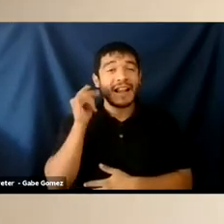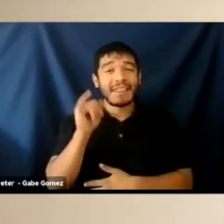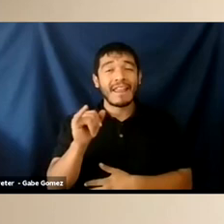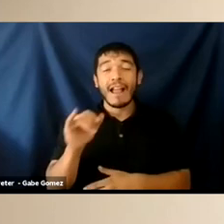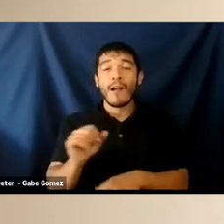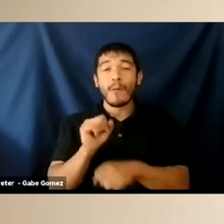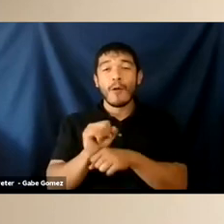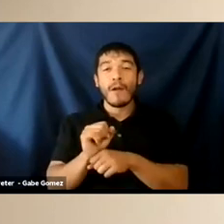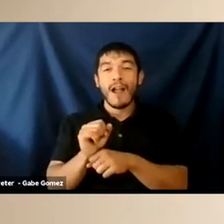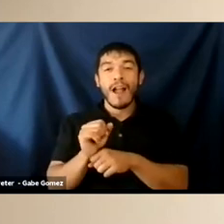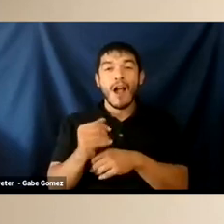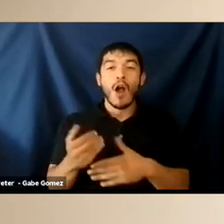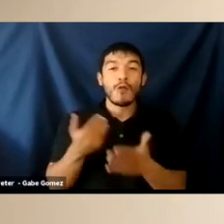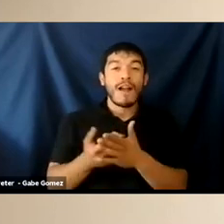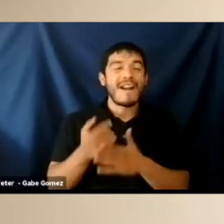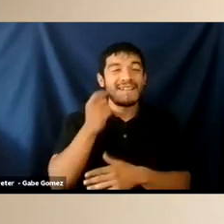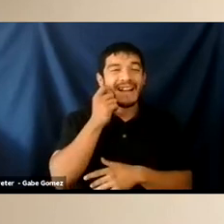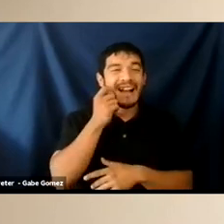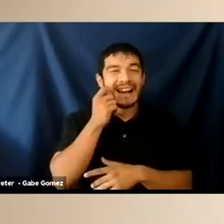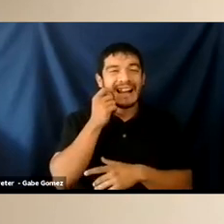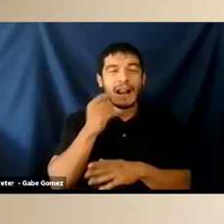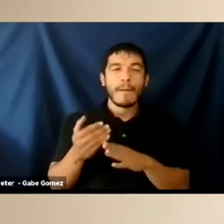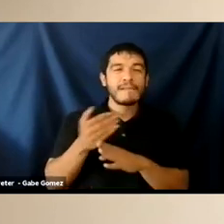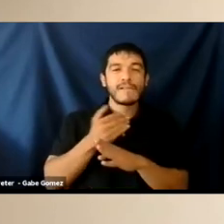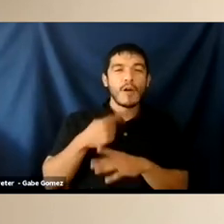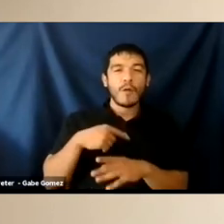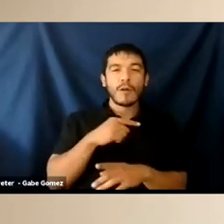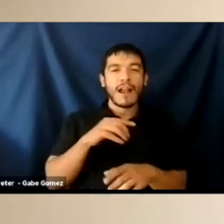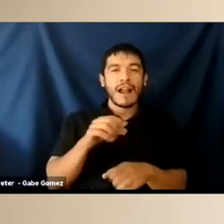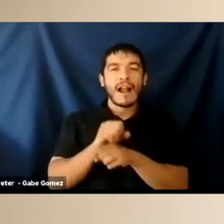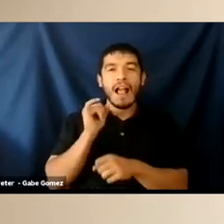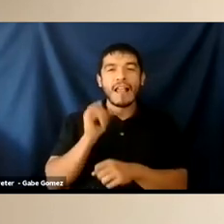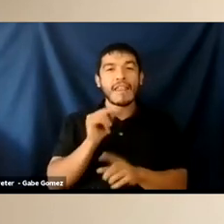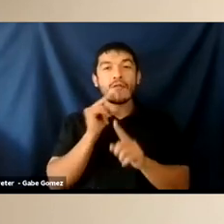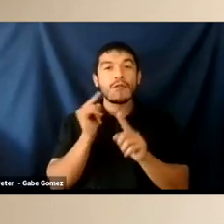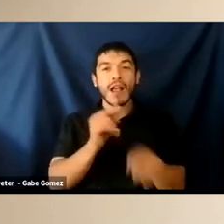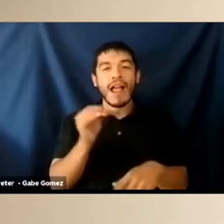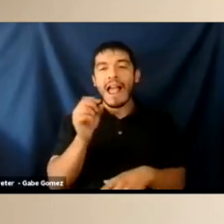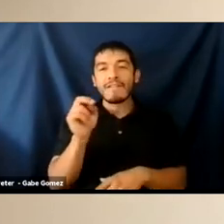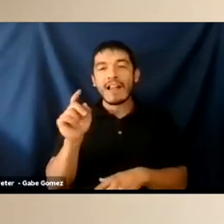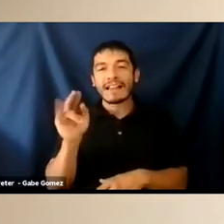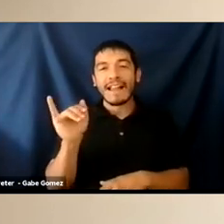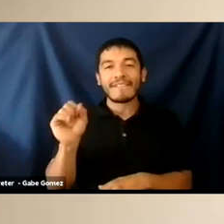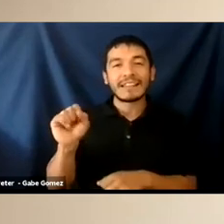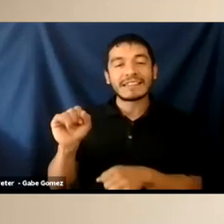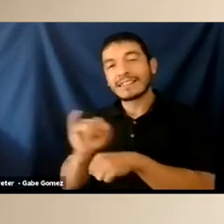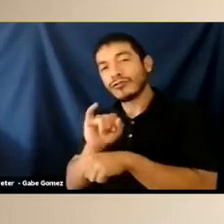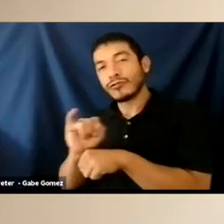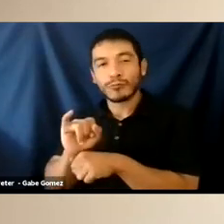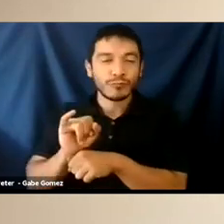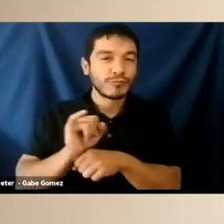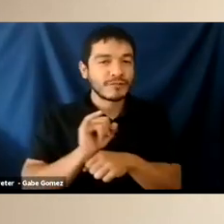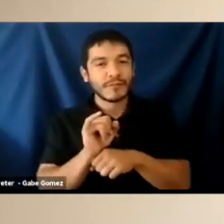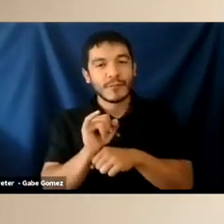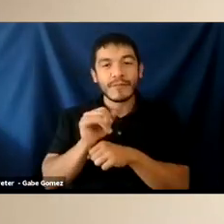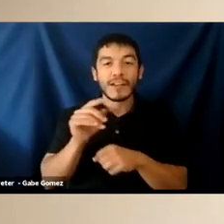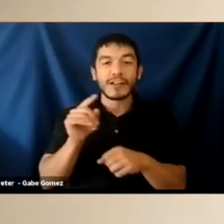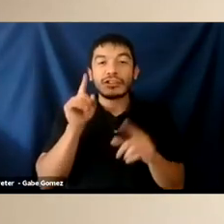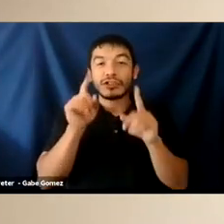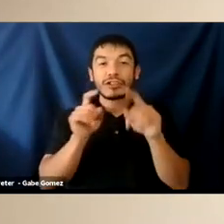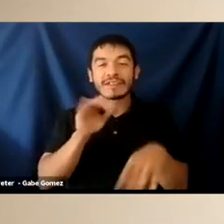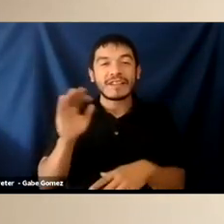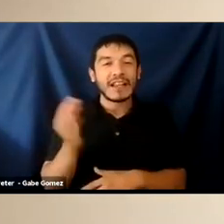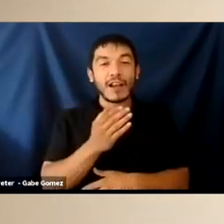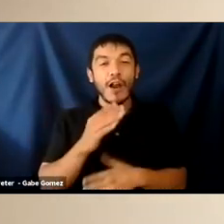at a little bit before we got the results of the Geena Davis Institute survey of our